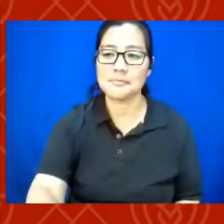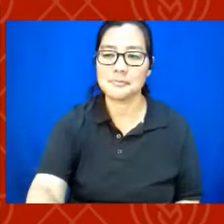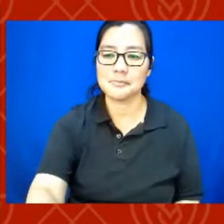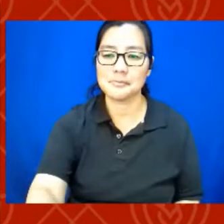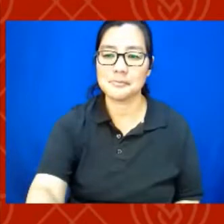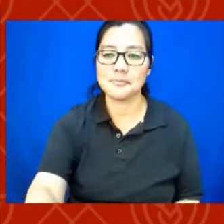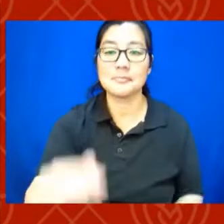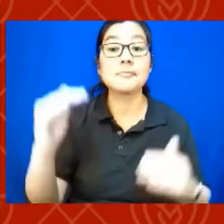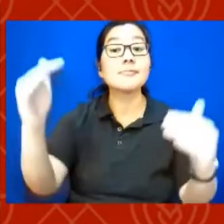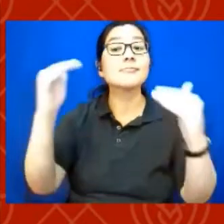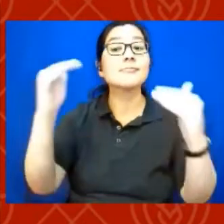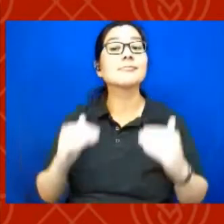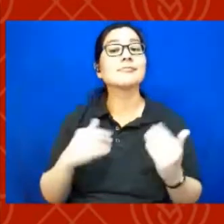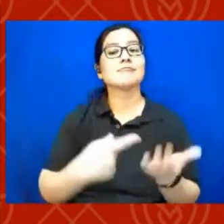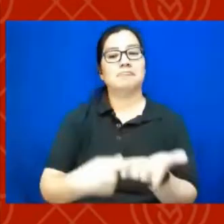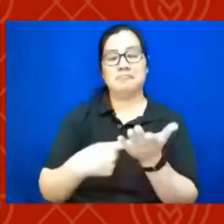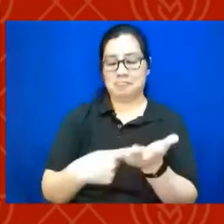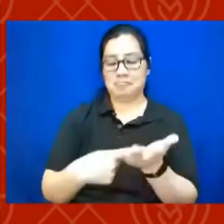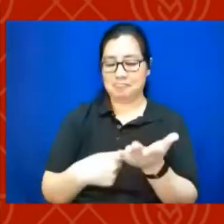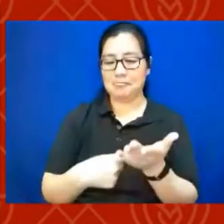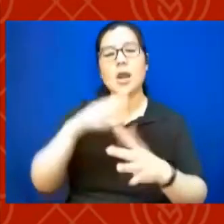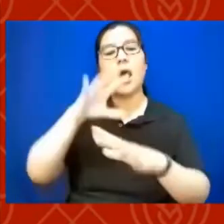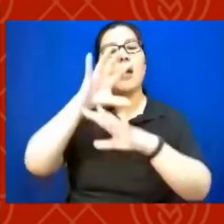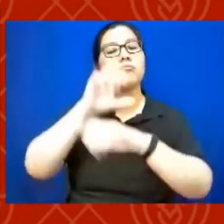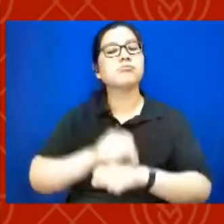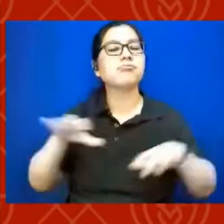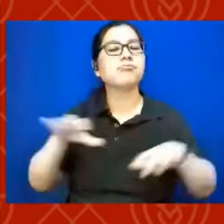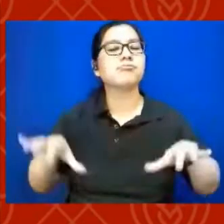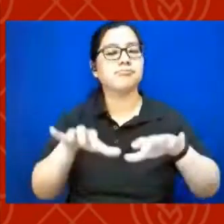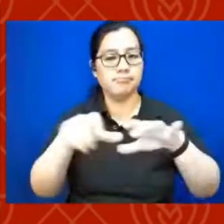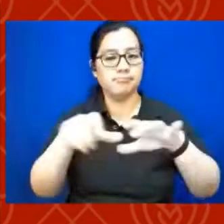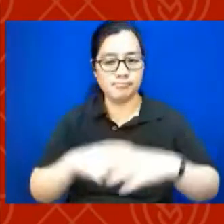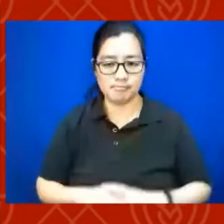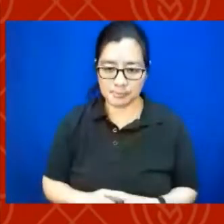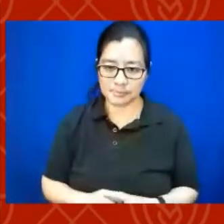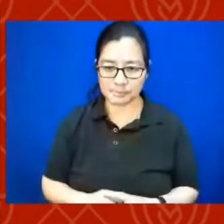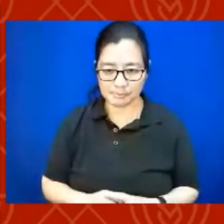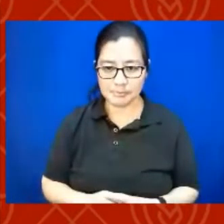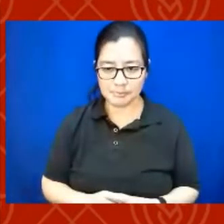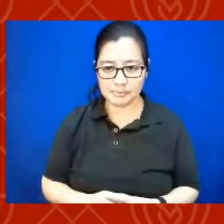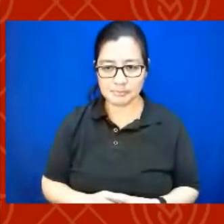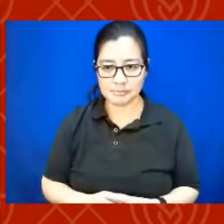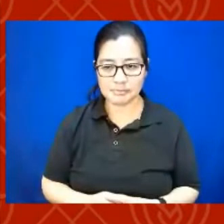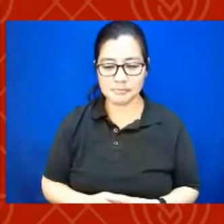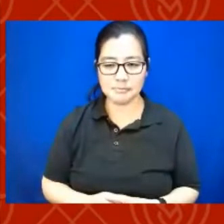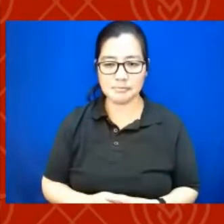Next up, we're going to be talking about some traditional activities.